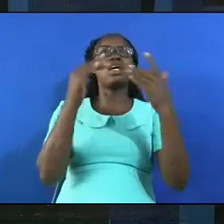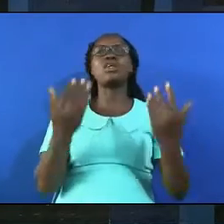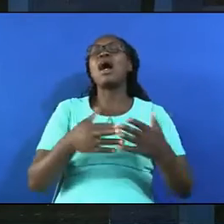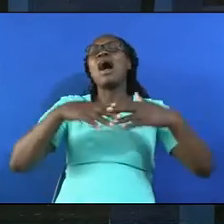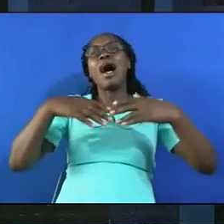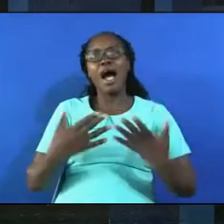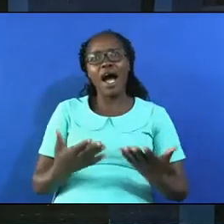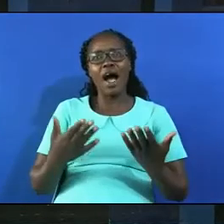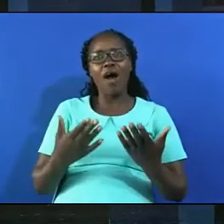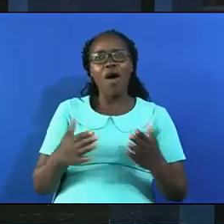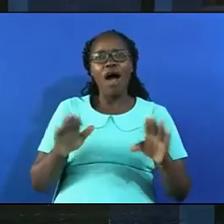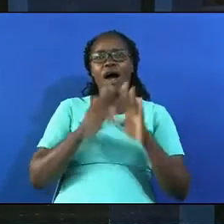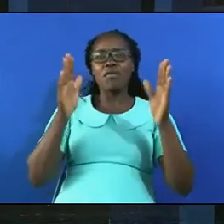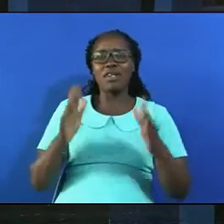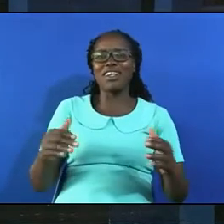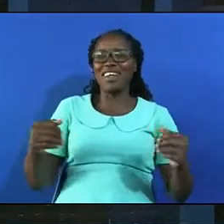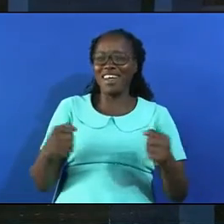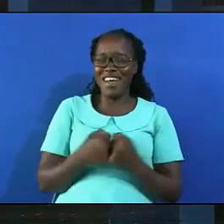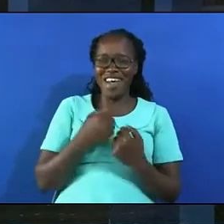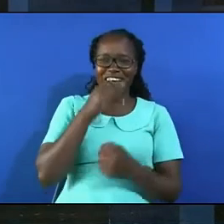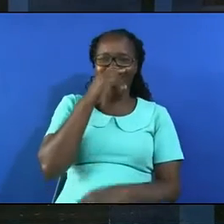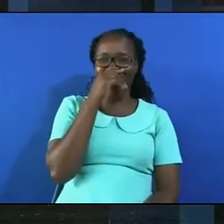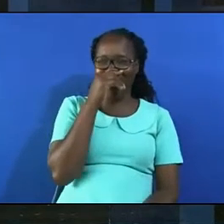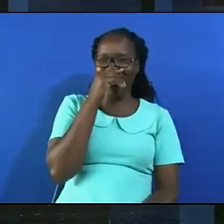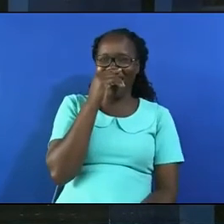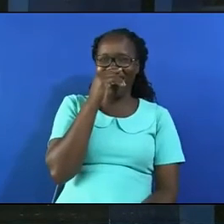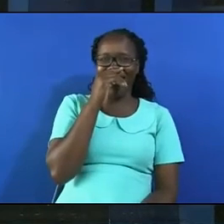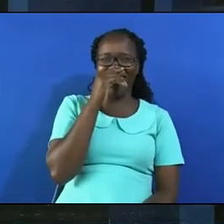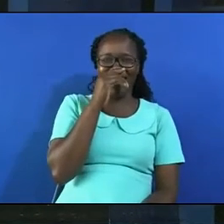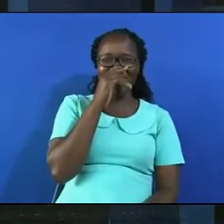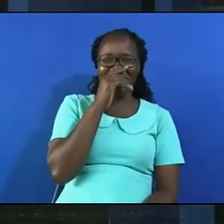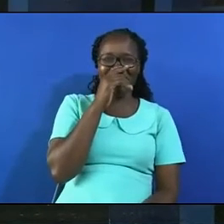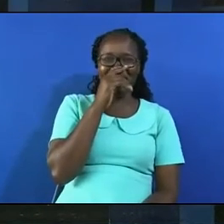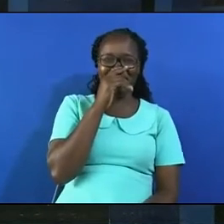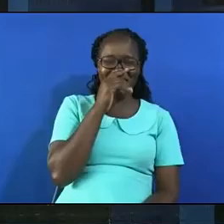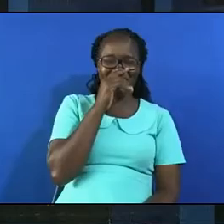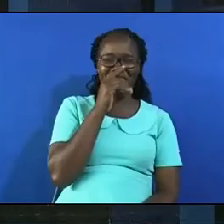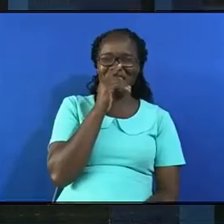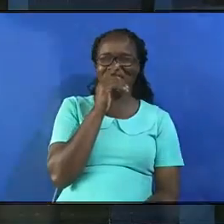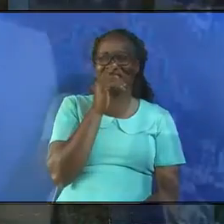How can a bedsitter have an accident of that magnitude?